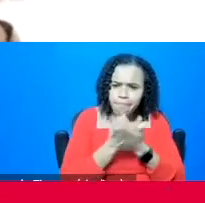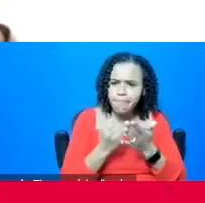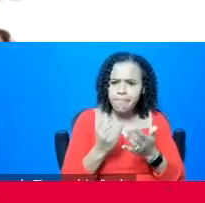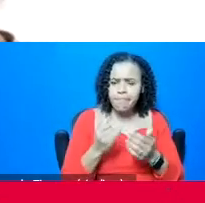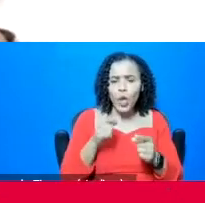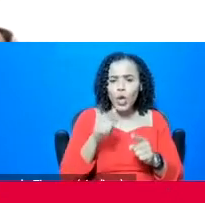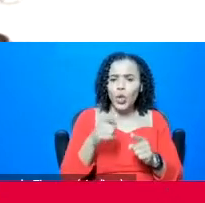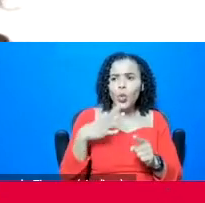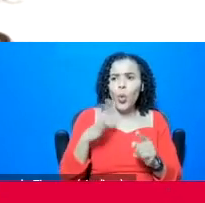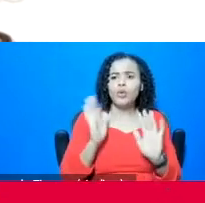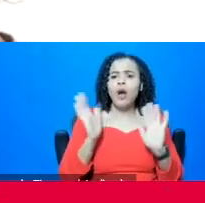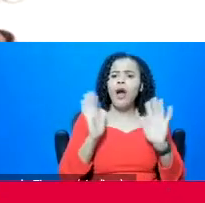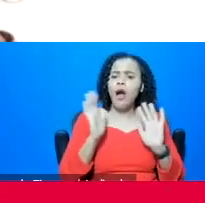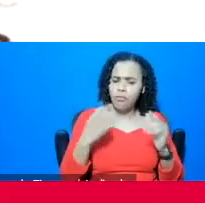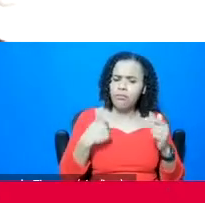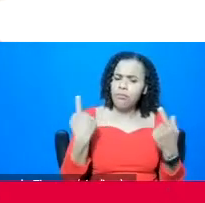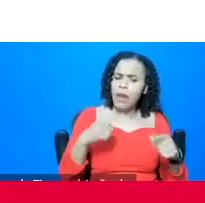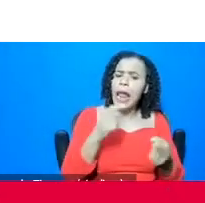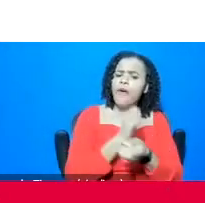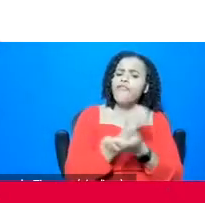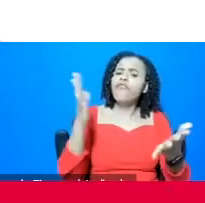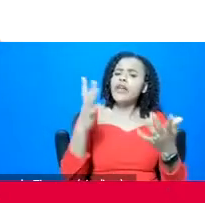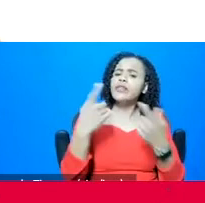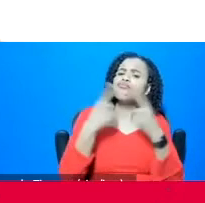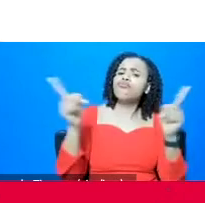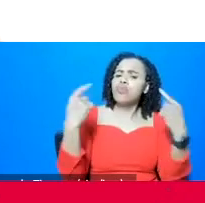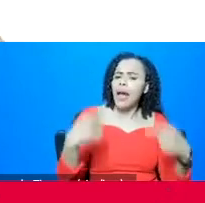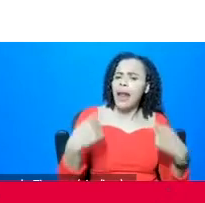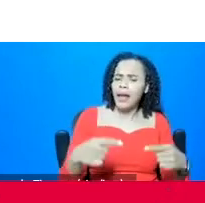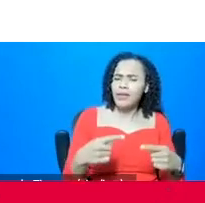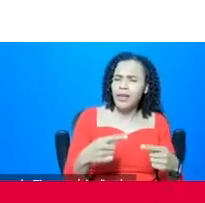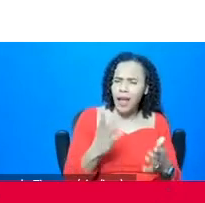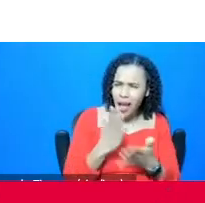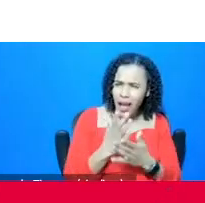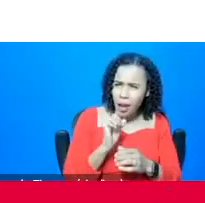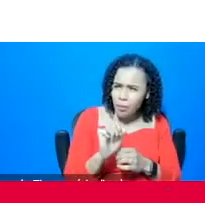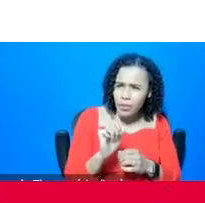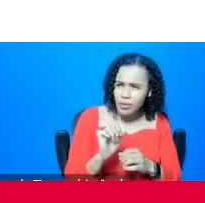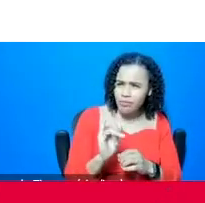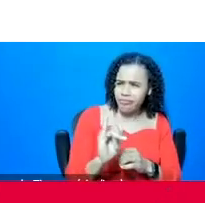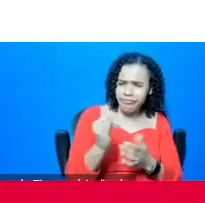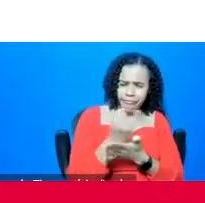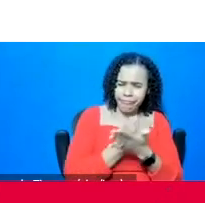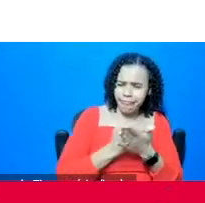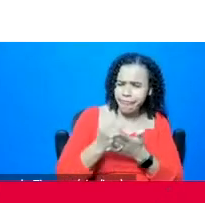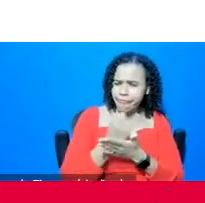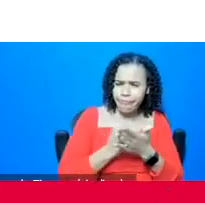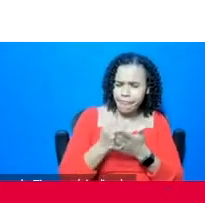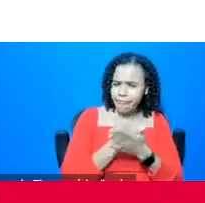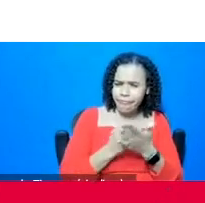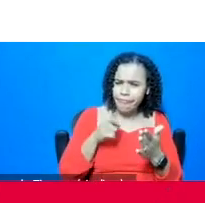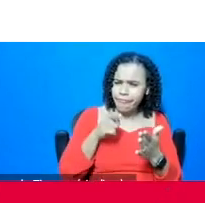freedom of expression to say these hateful things, when the reality of it is that a lot of us are actually trying to